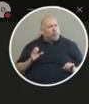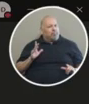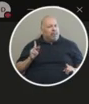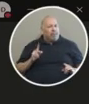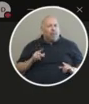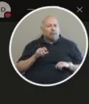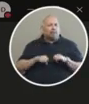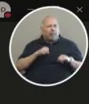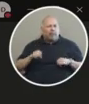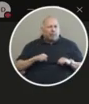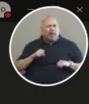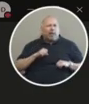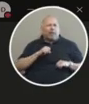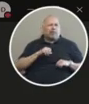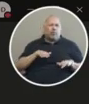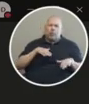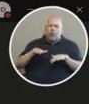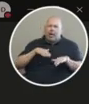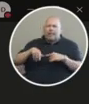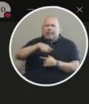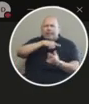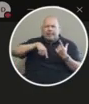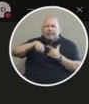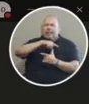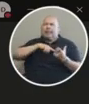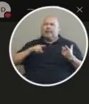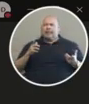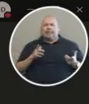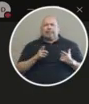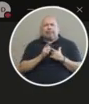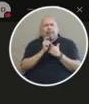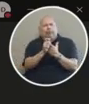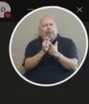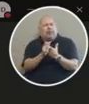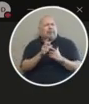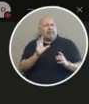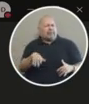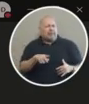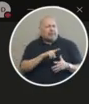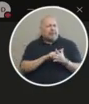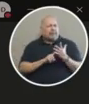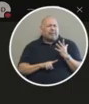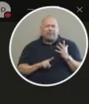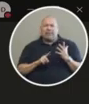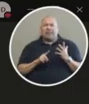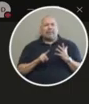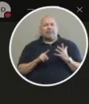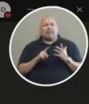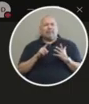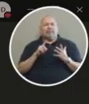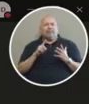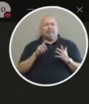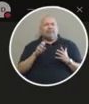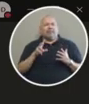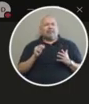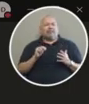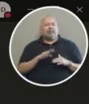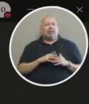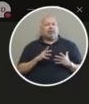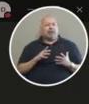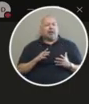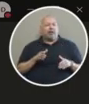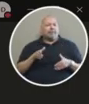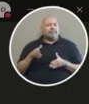people riding their bike or walking around the neighborhood, or jogging around the neighborhood, or even on those